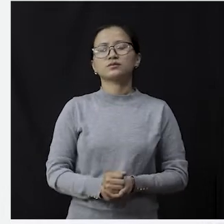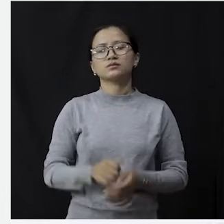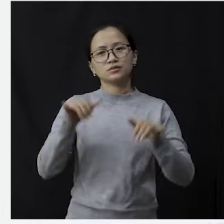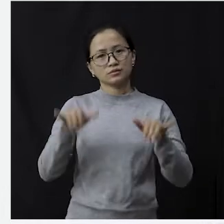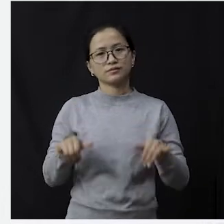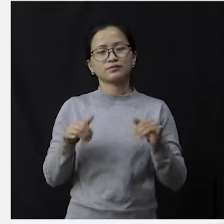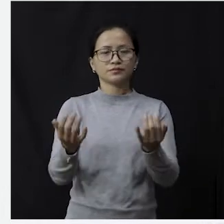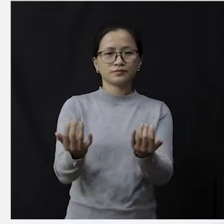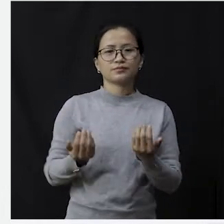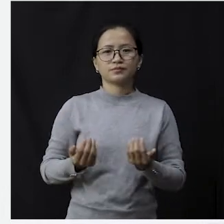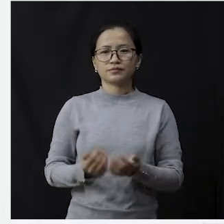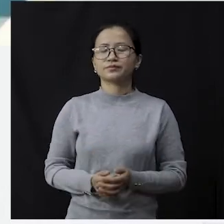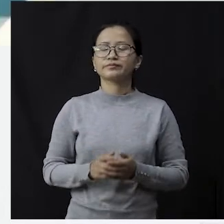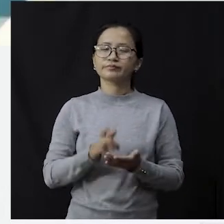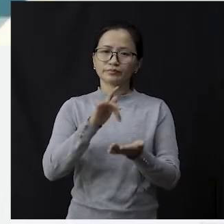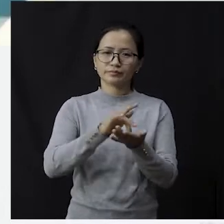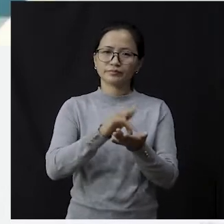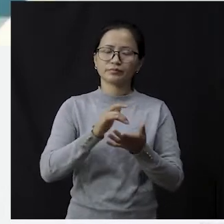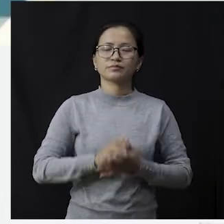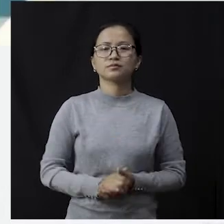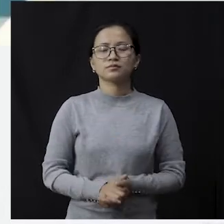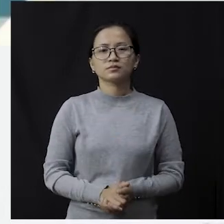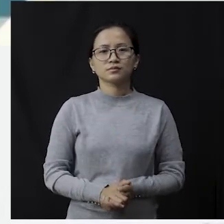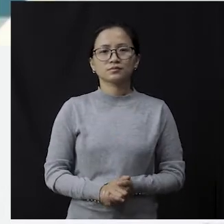safe in our locality.